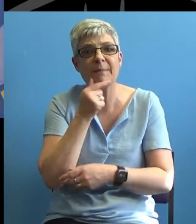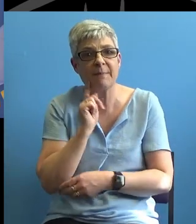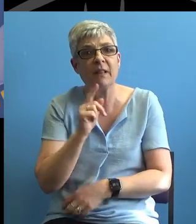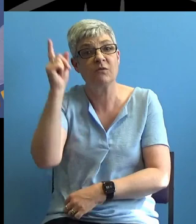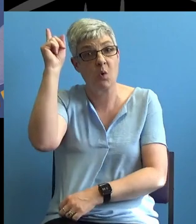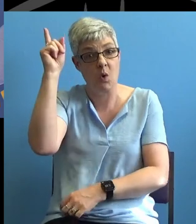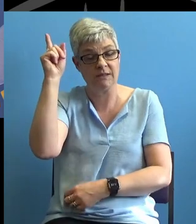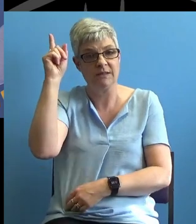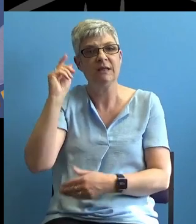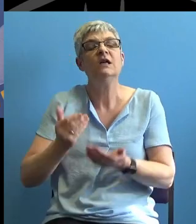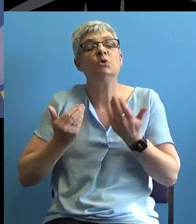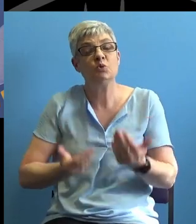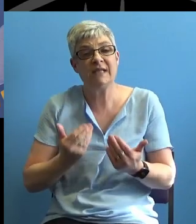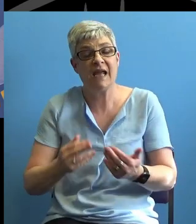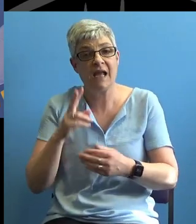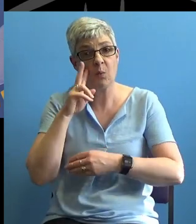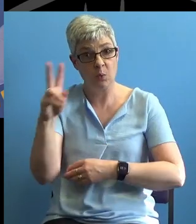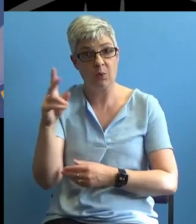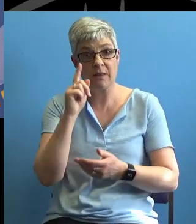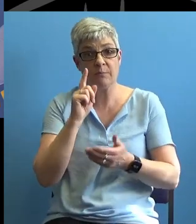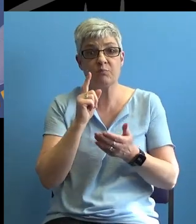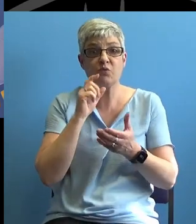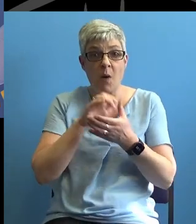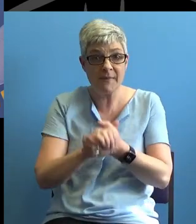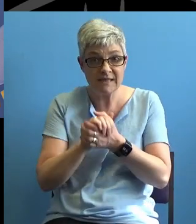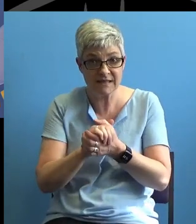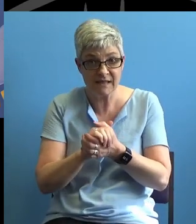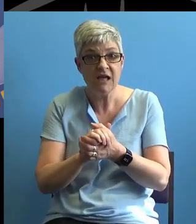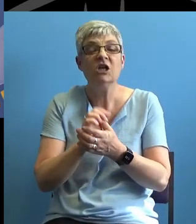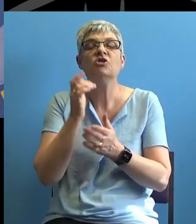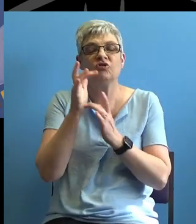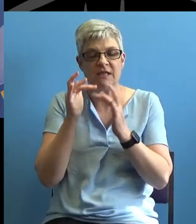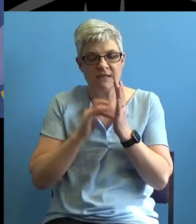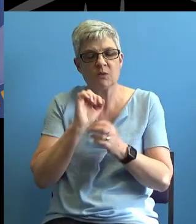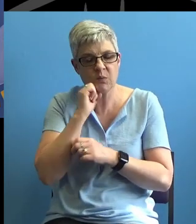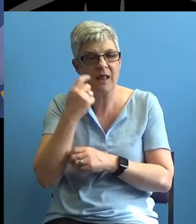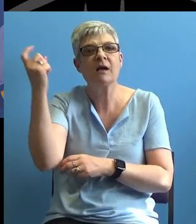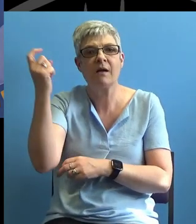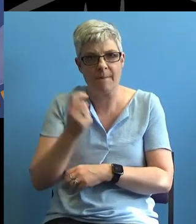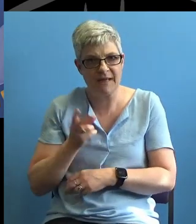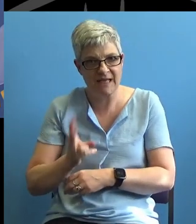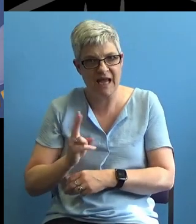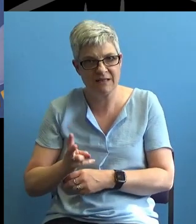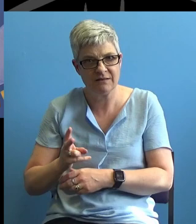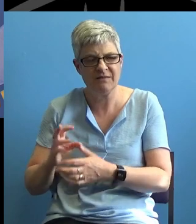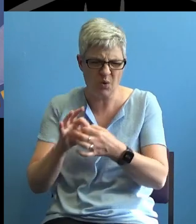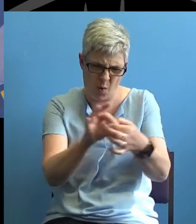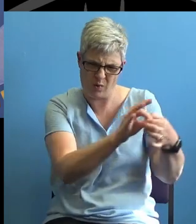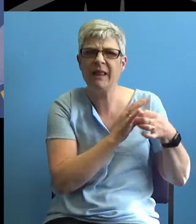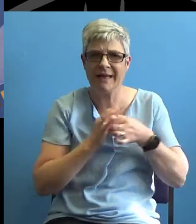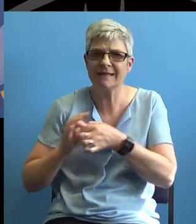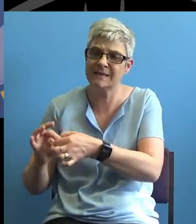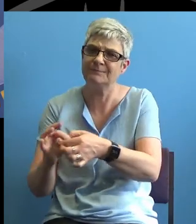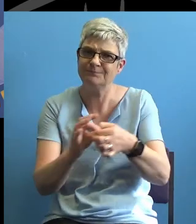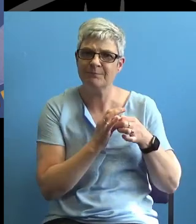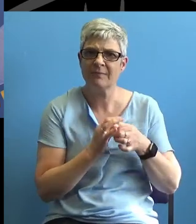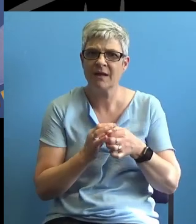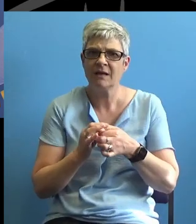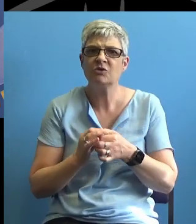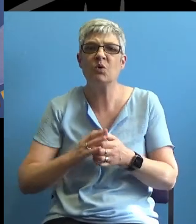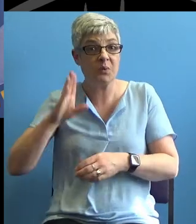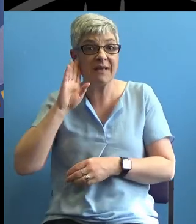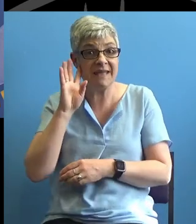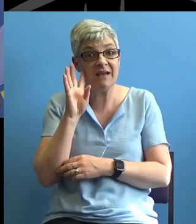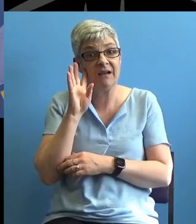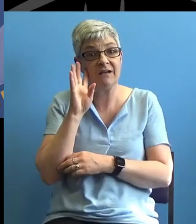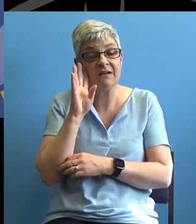now, today we look to the promise that Jesus will come again. And they're all linked together. And let's hear that in